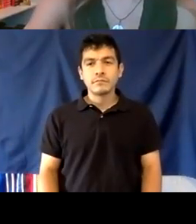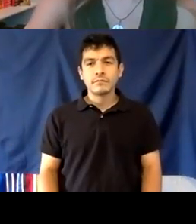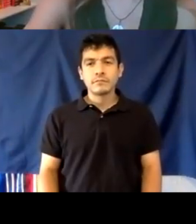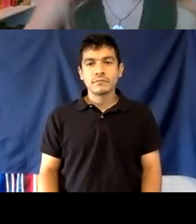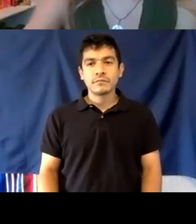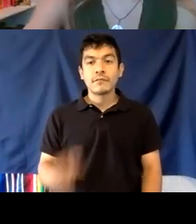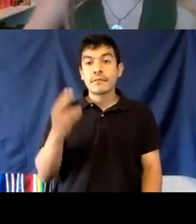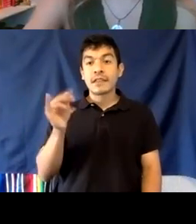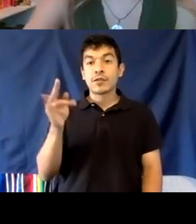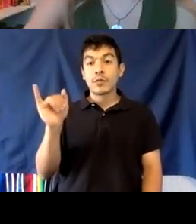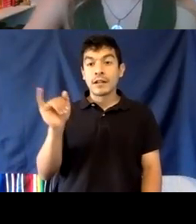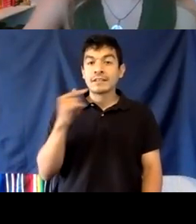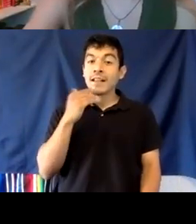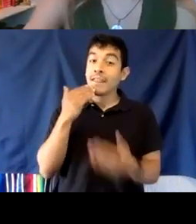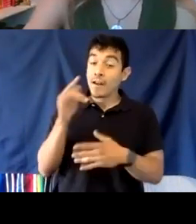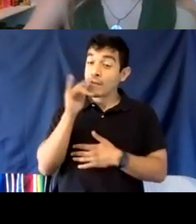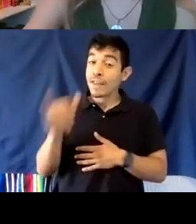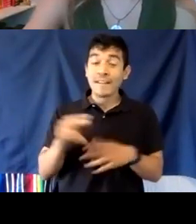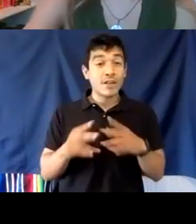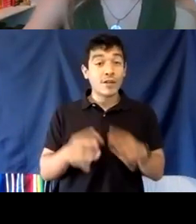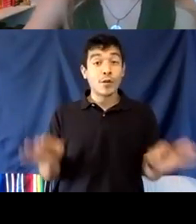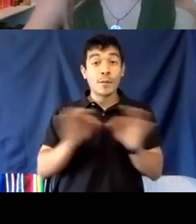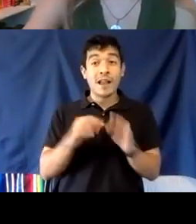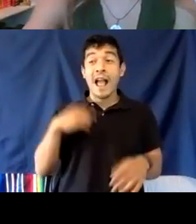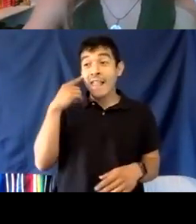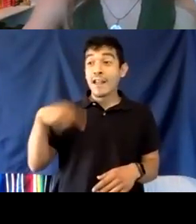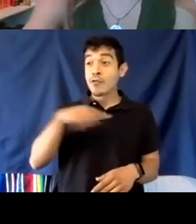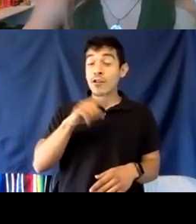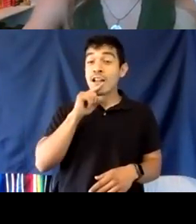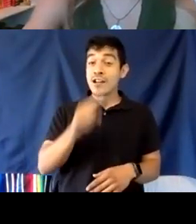Thank you for that. Thank you for that. So important. And I think that we actually